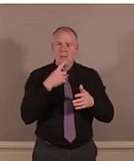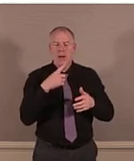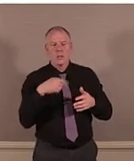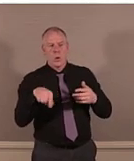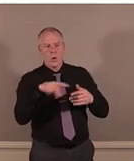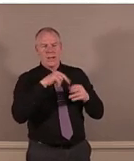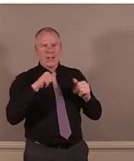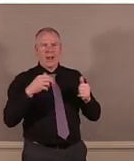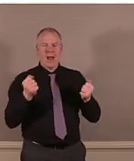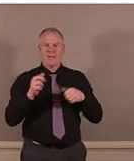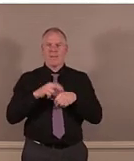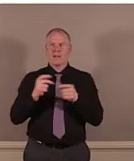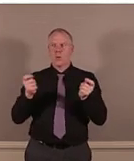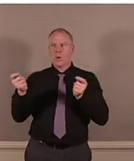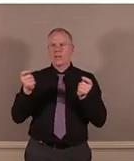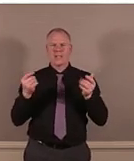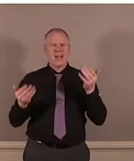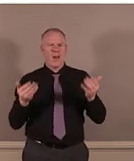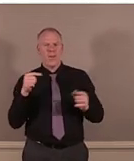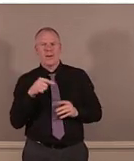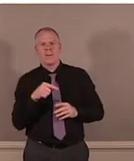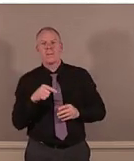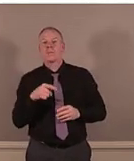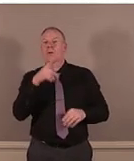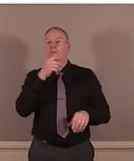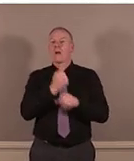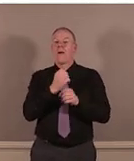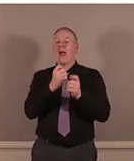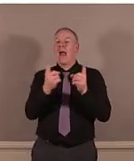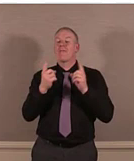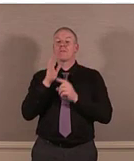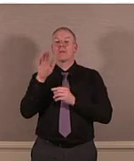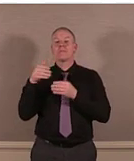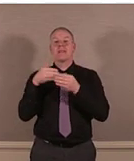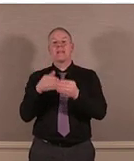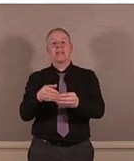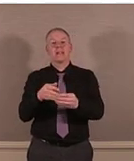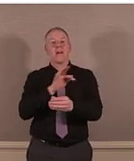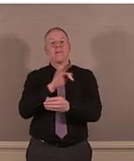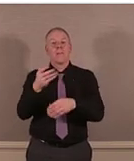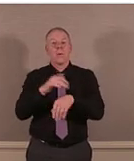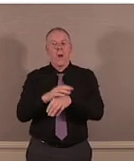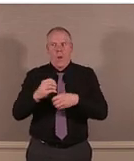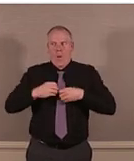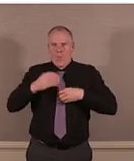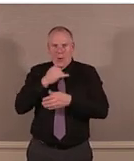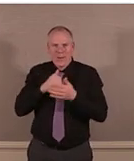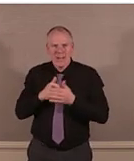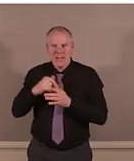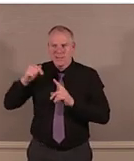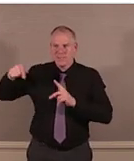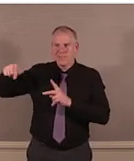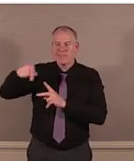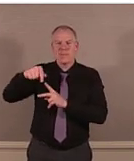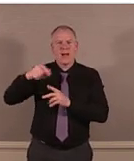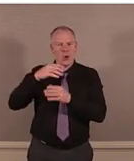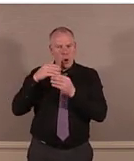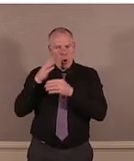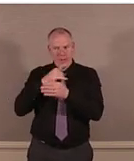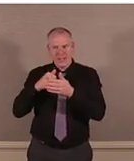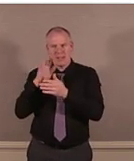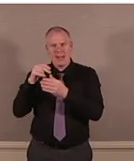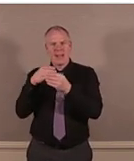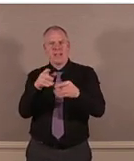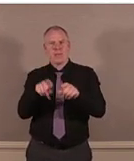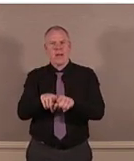can we have better coordination? I talked earlier about everybody being a leader in their own organisation and organisations being leaders.